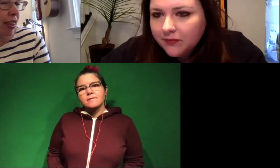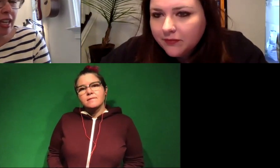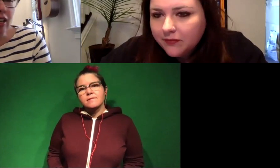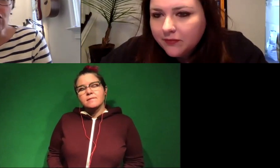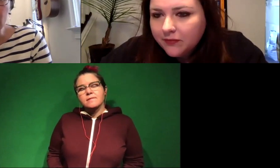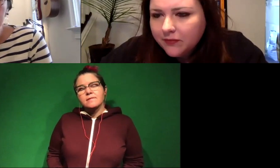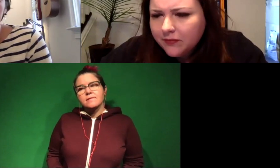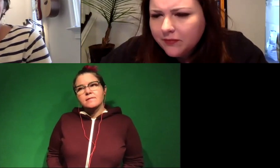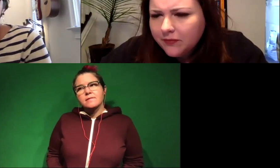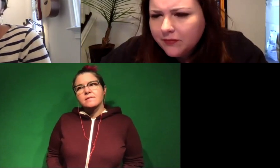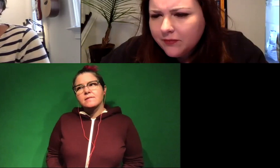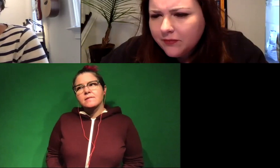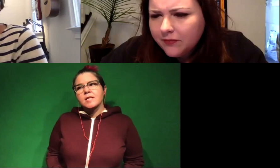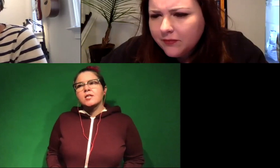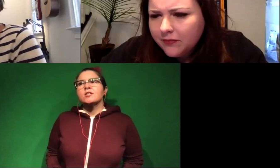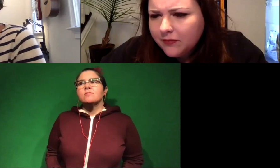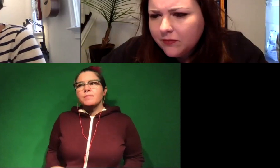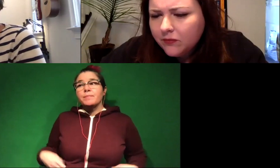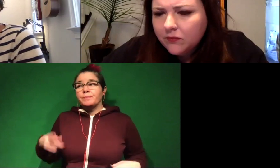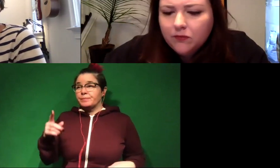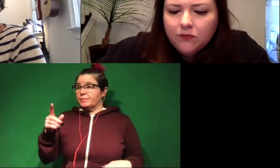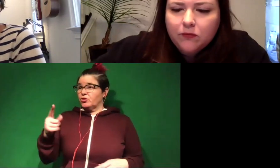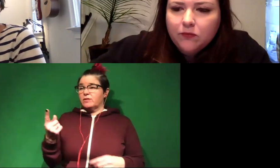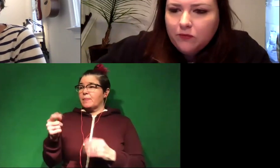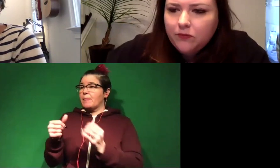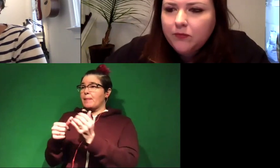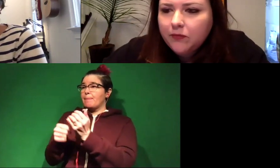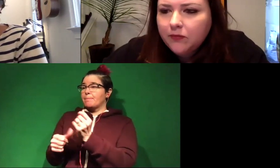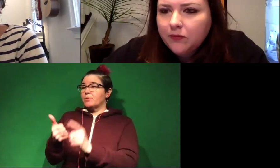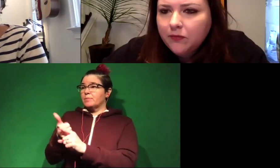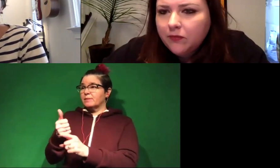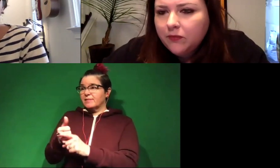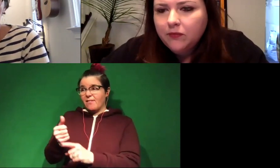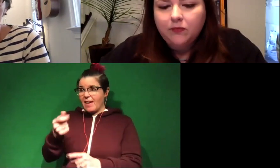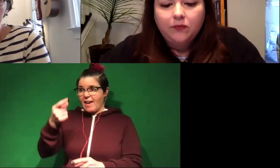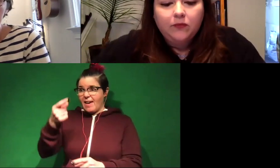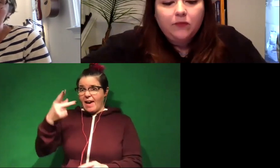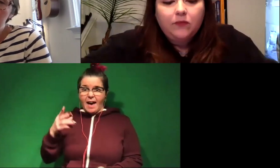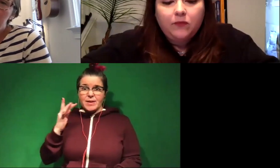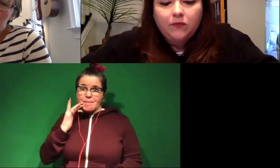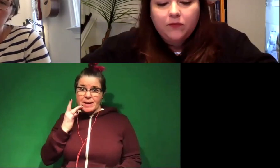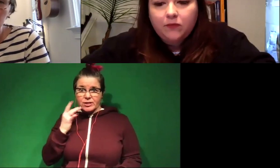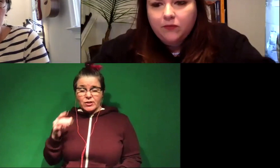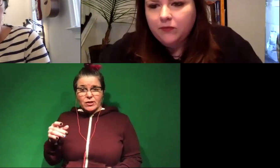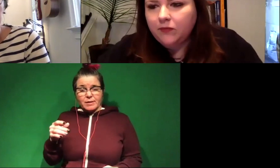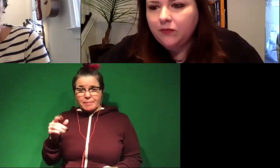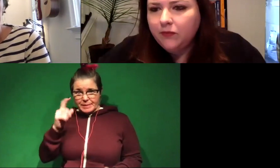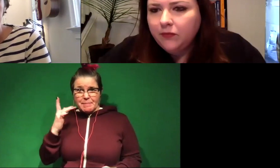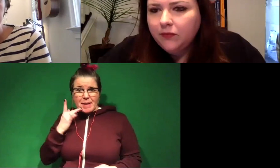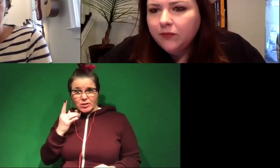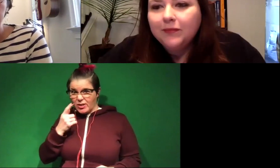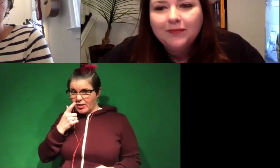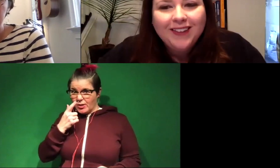I think just that poop is half bacteria, because bacteria pretty much are the coolest things